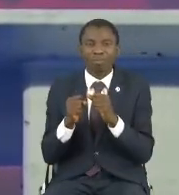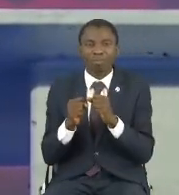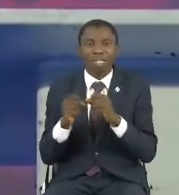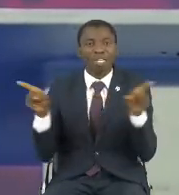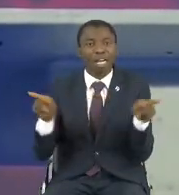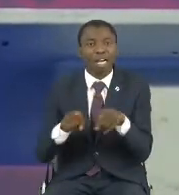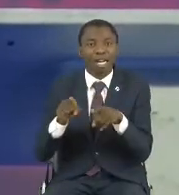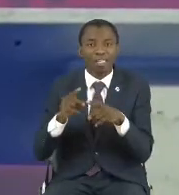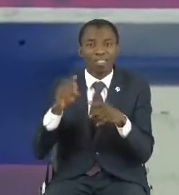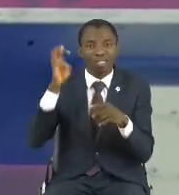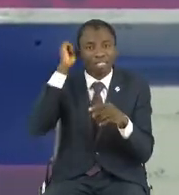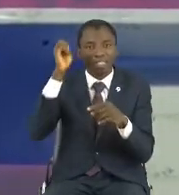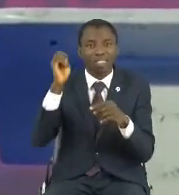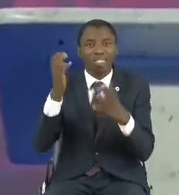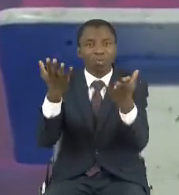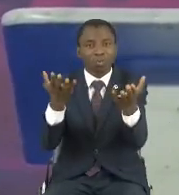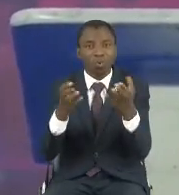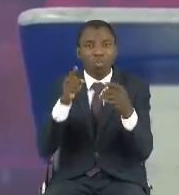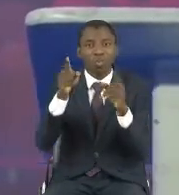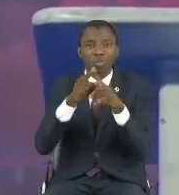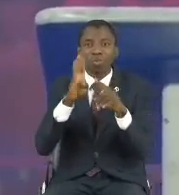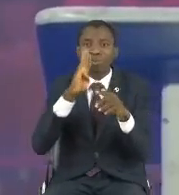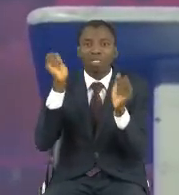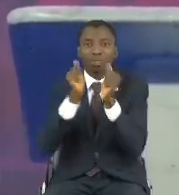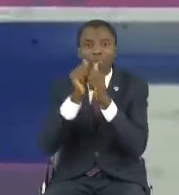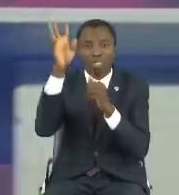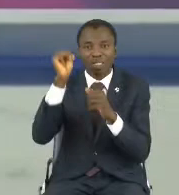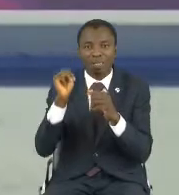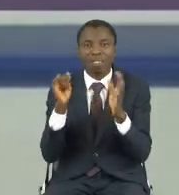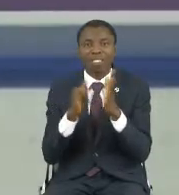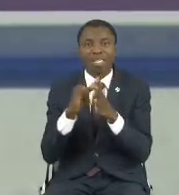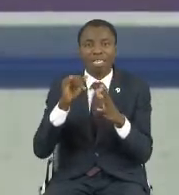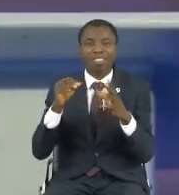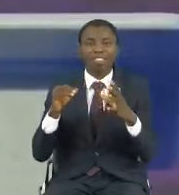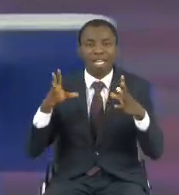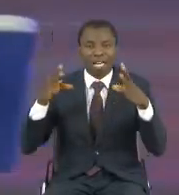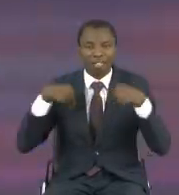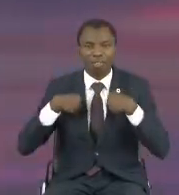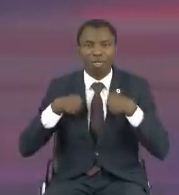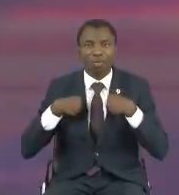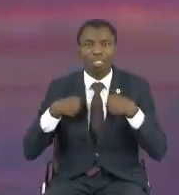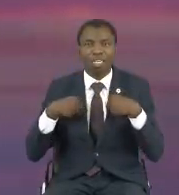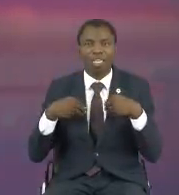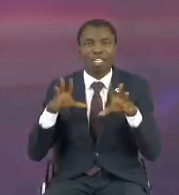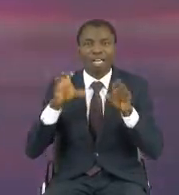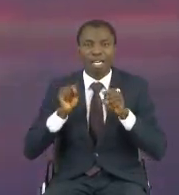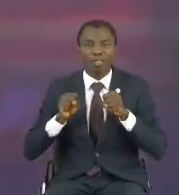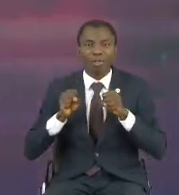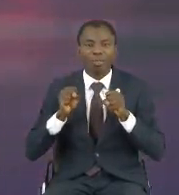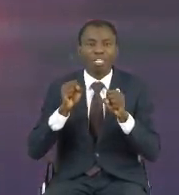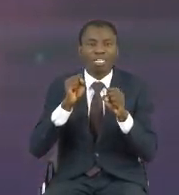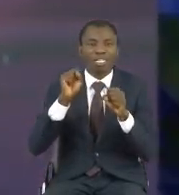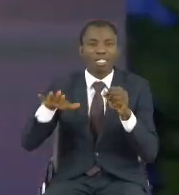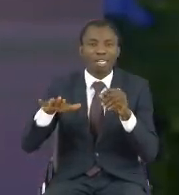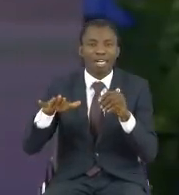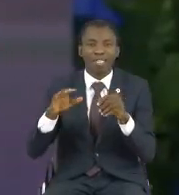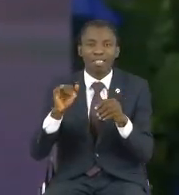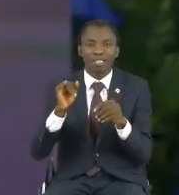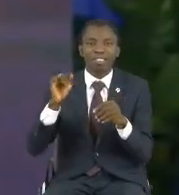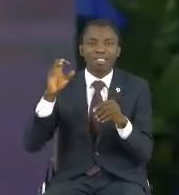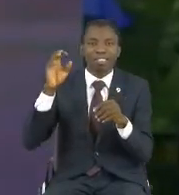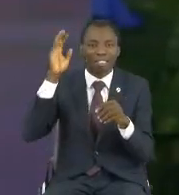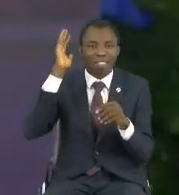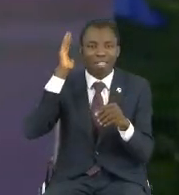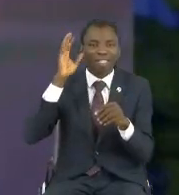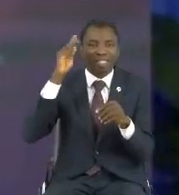wants you to be with him. That adopted child When the Father wants to write a will, the